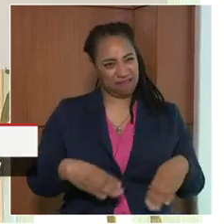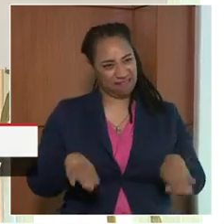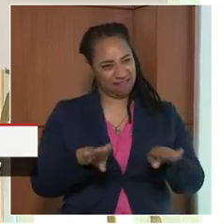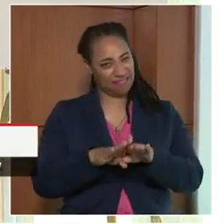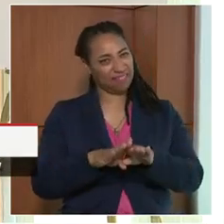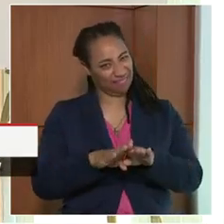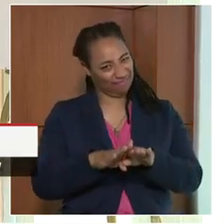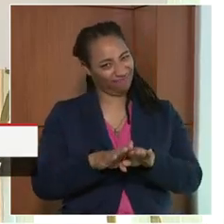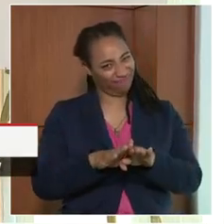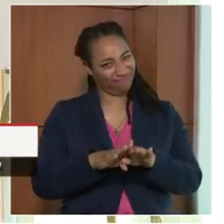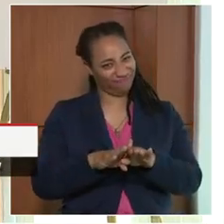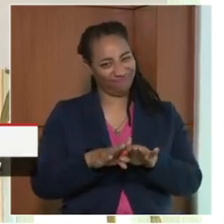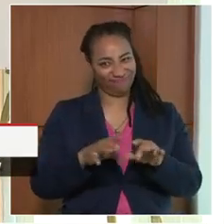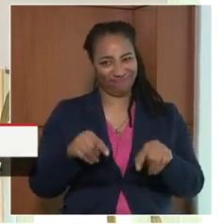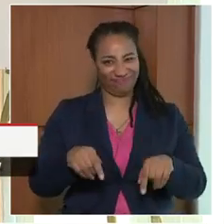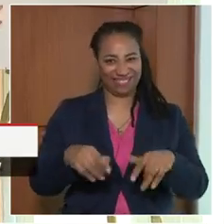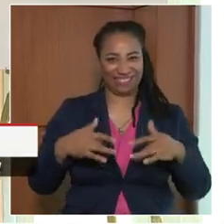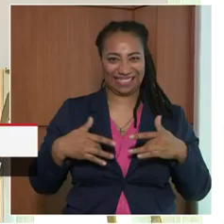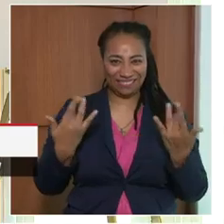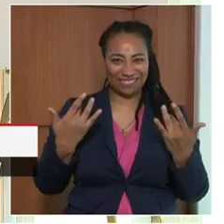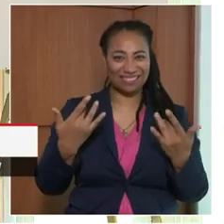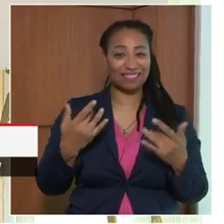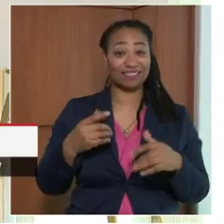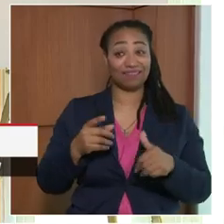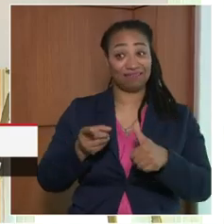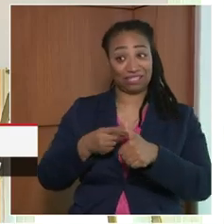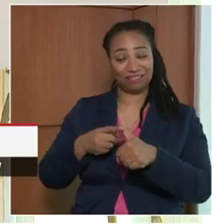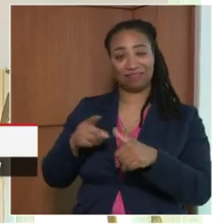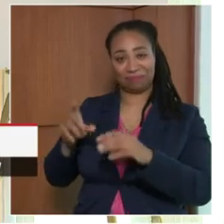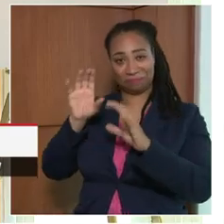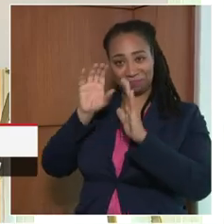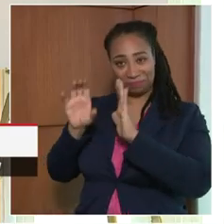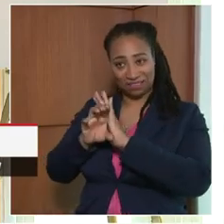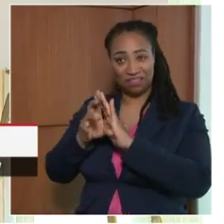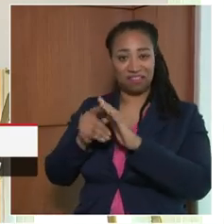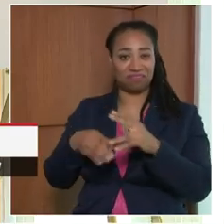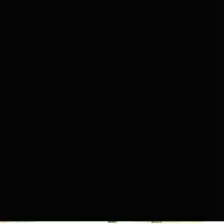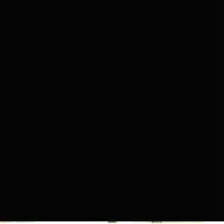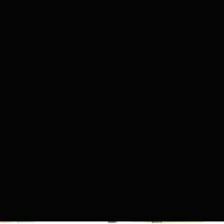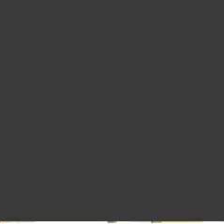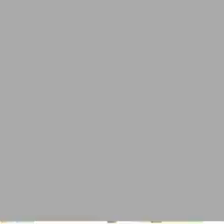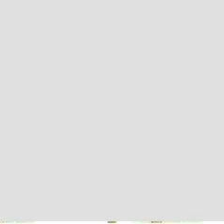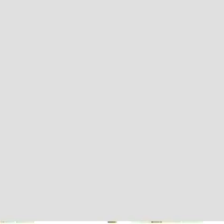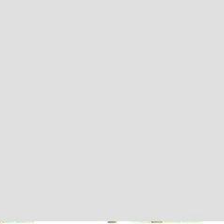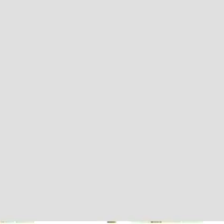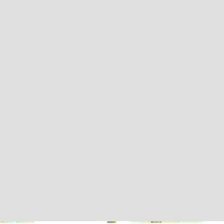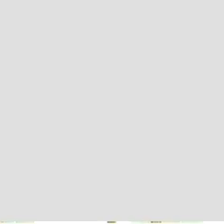the picture, we're going to take a little break, and then we're going to have our lunch. Thank you again.